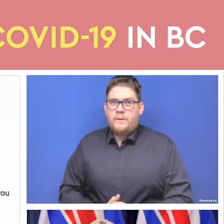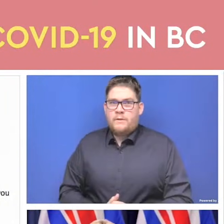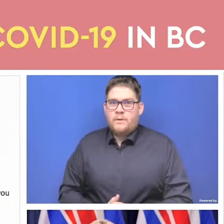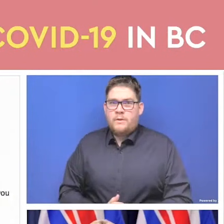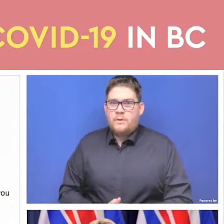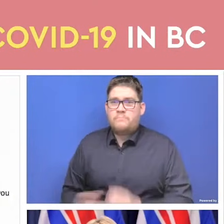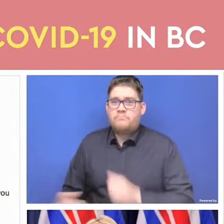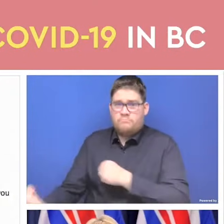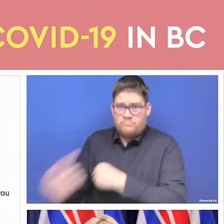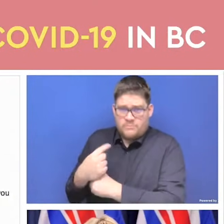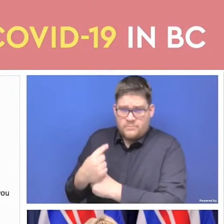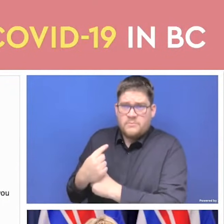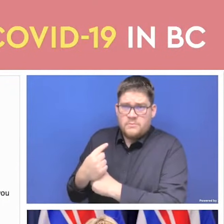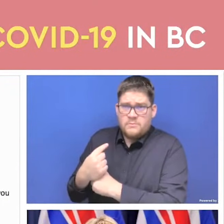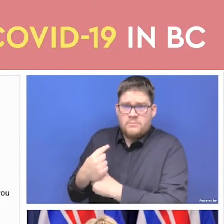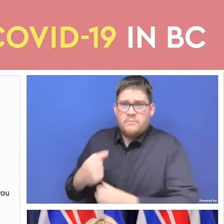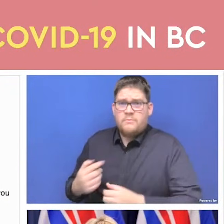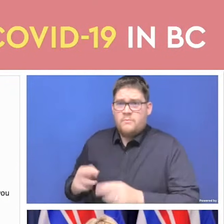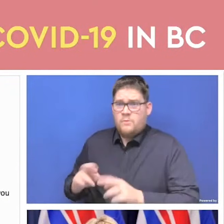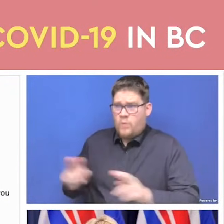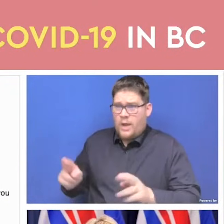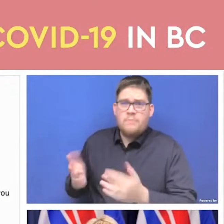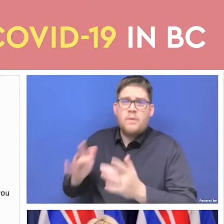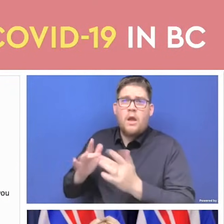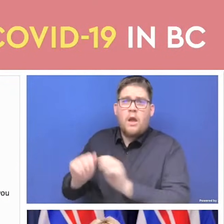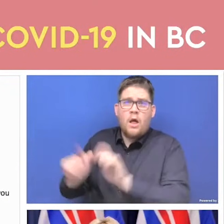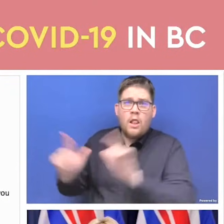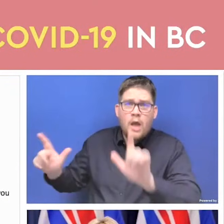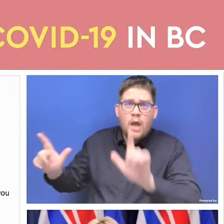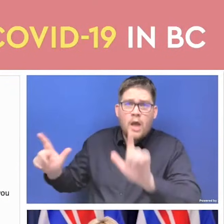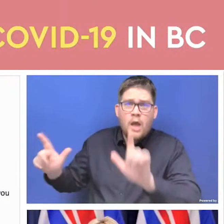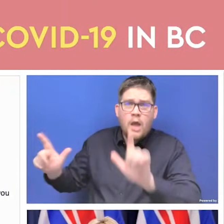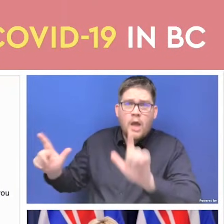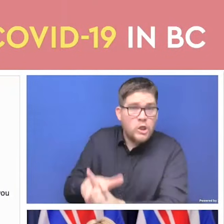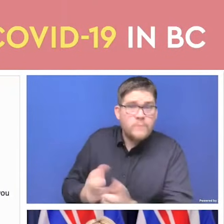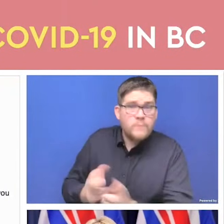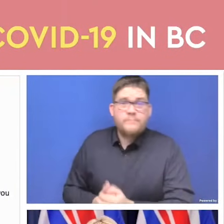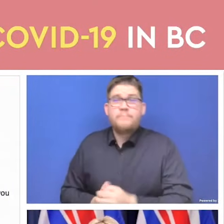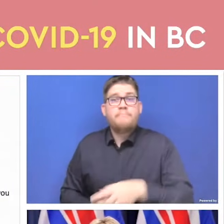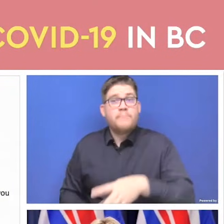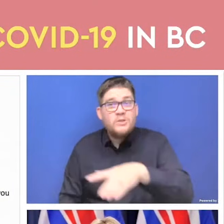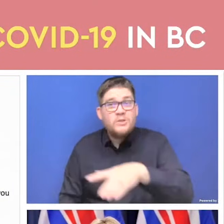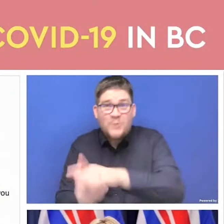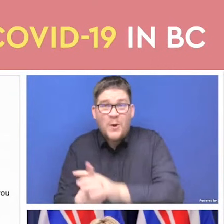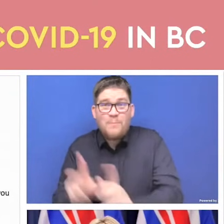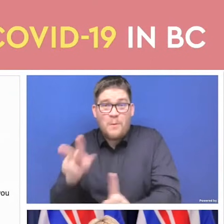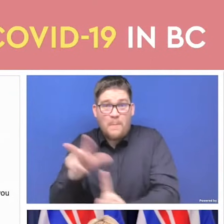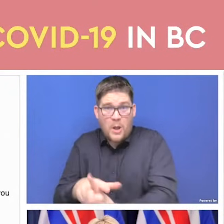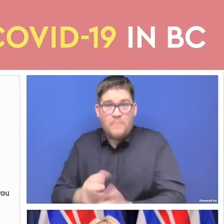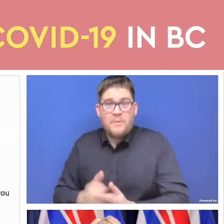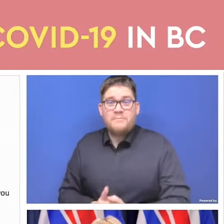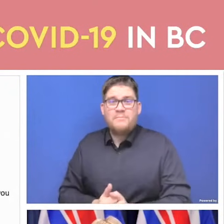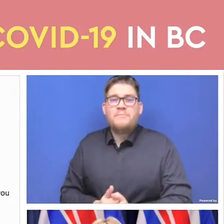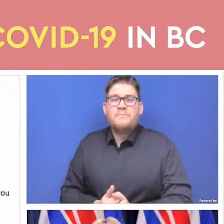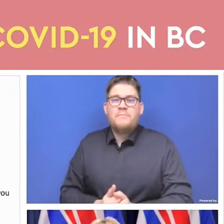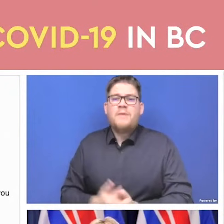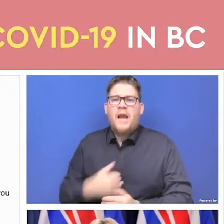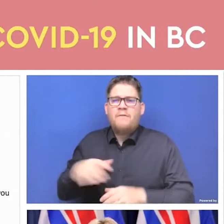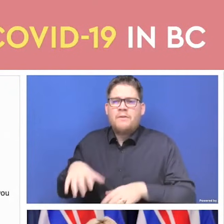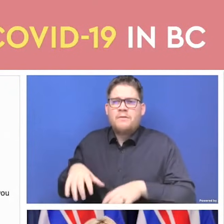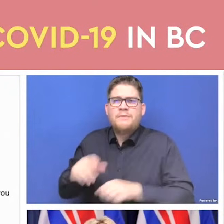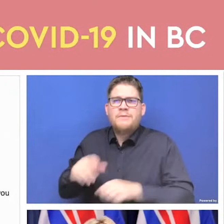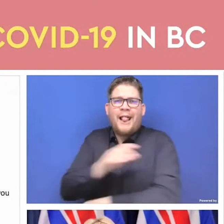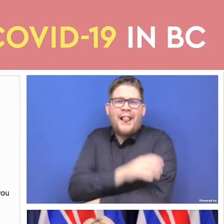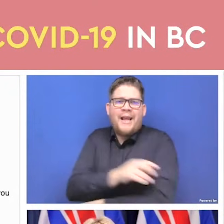your appointment and make sure that you get to your appointment. And we'll have, as Dr. Ballem explained, clinics in communities, not the